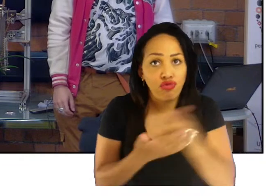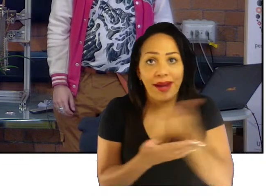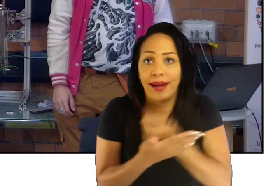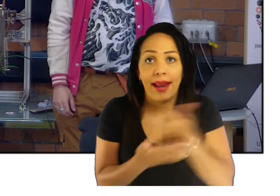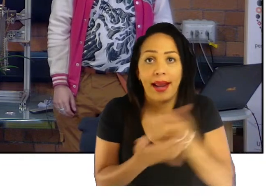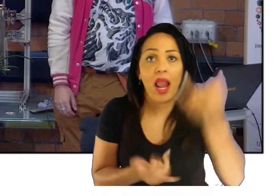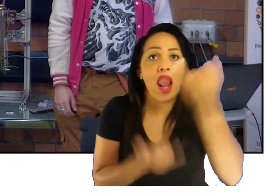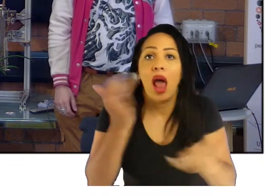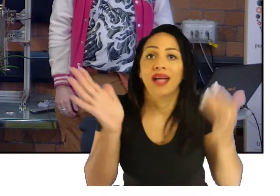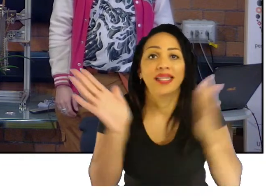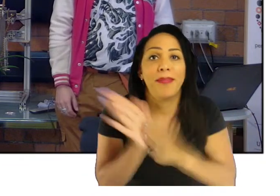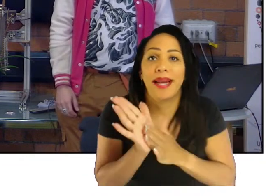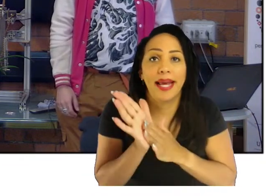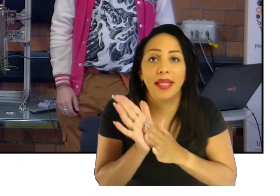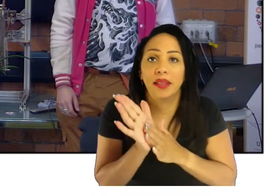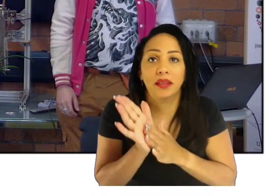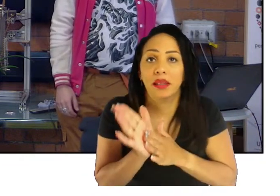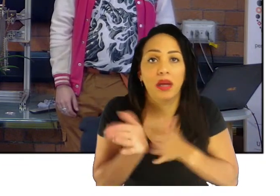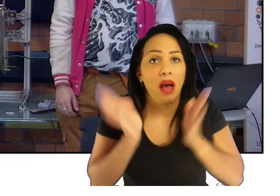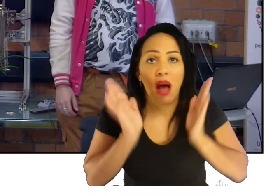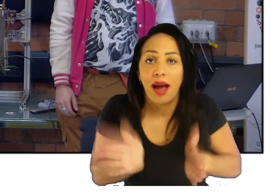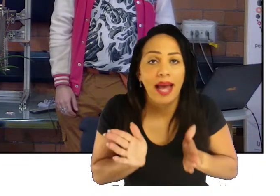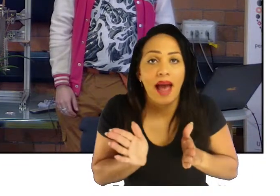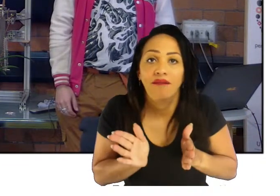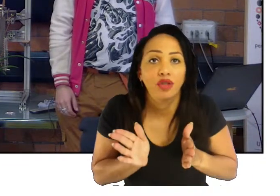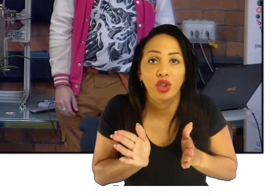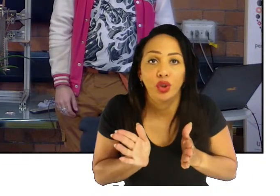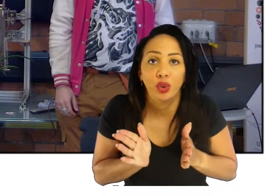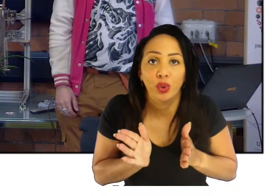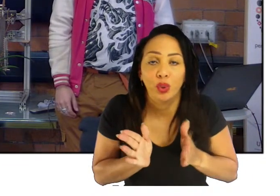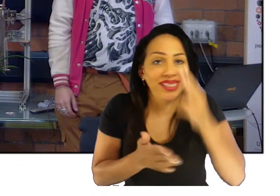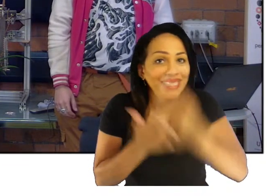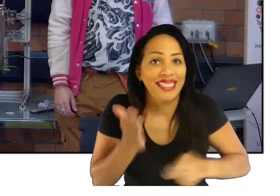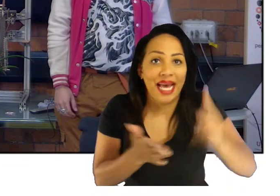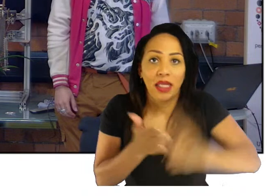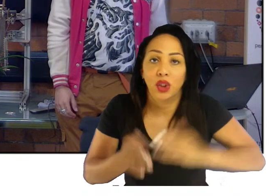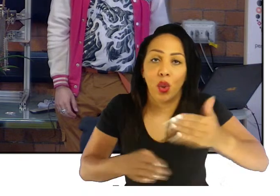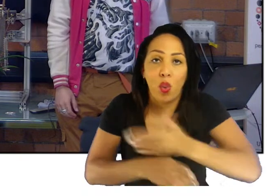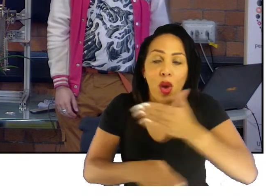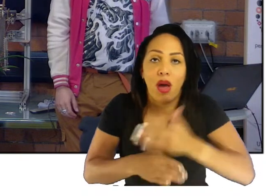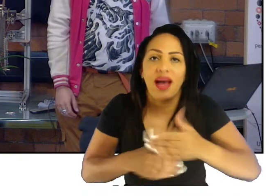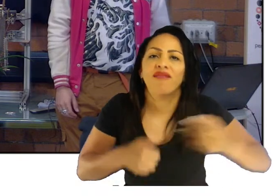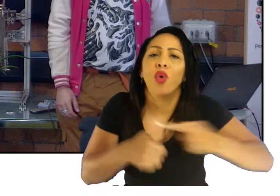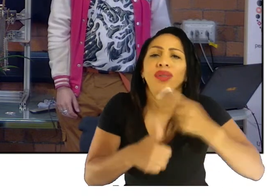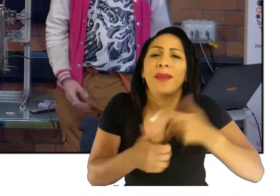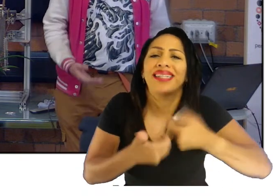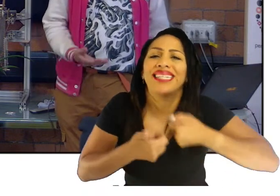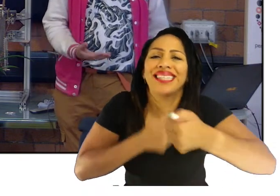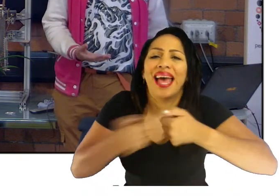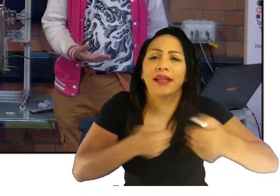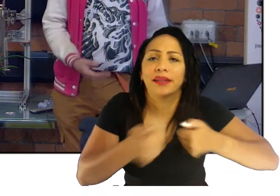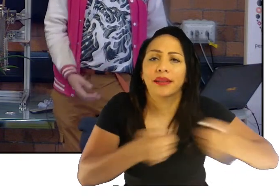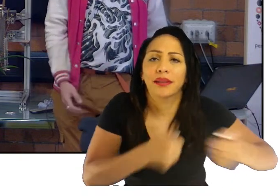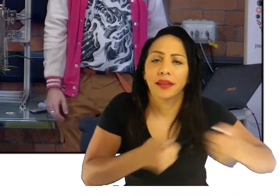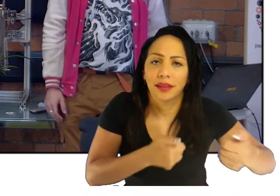I have automatic text messages I send. And a lot of the narrative around how to deal with